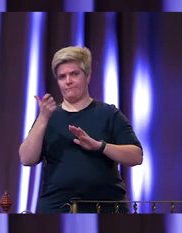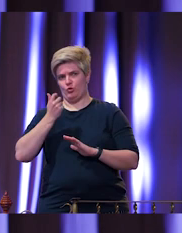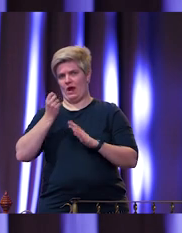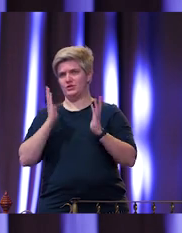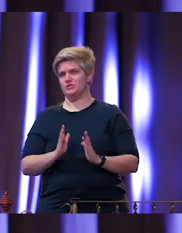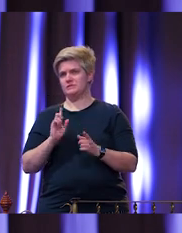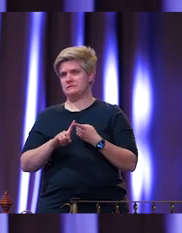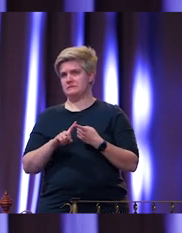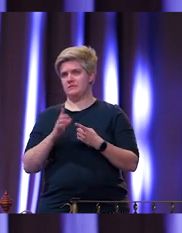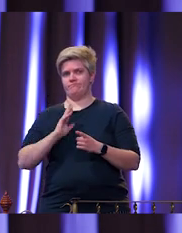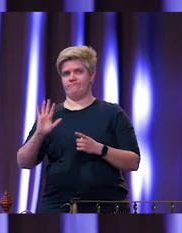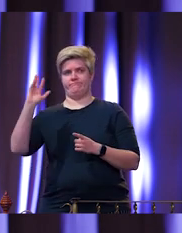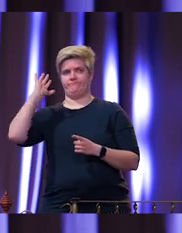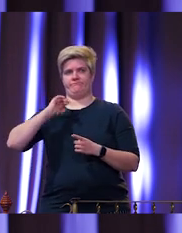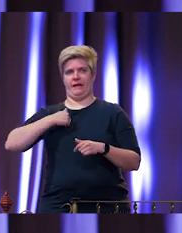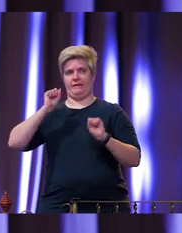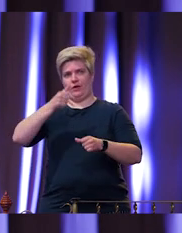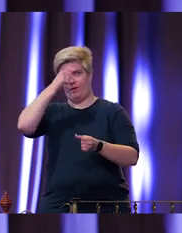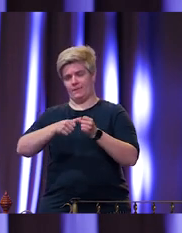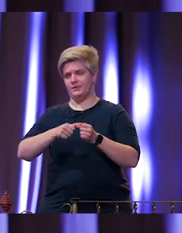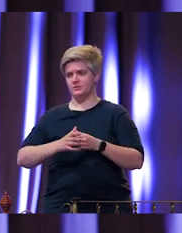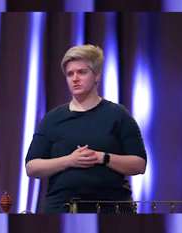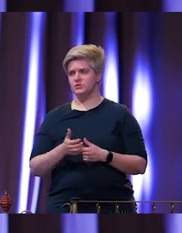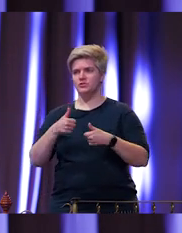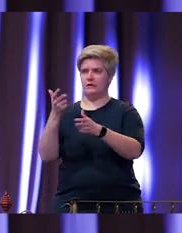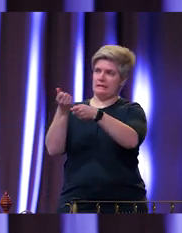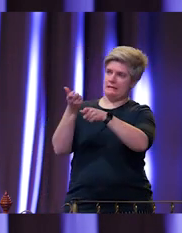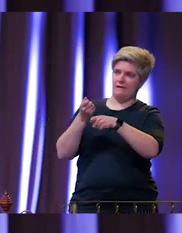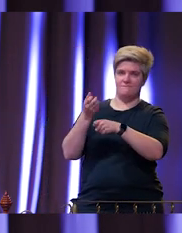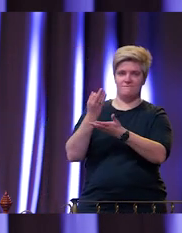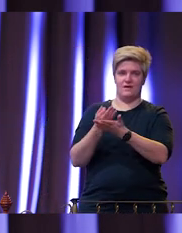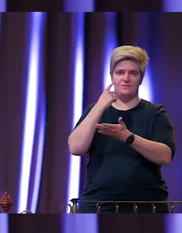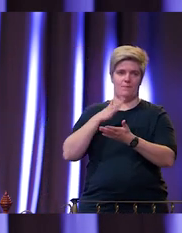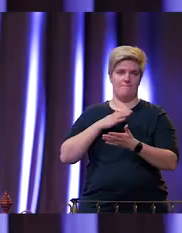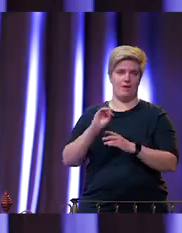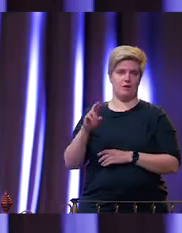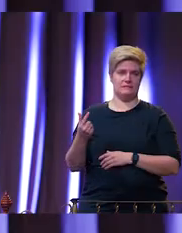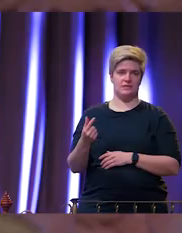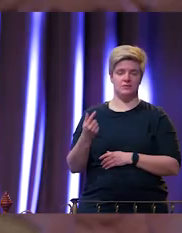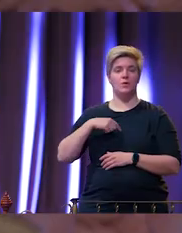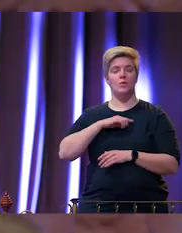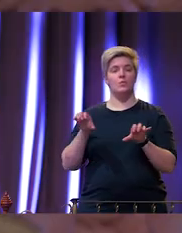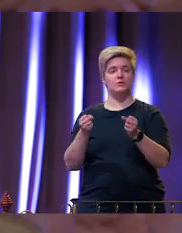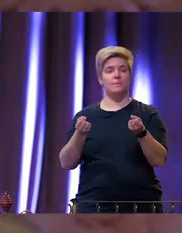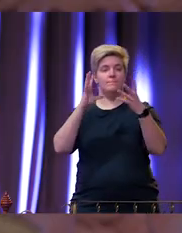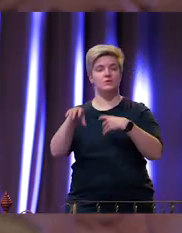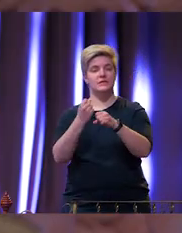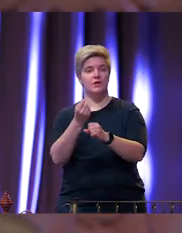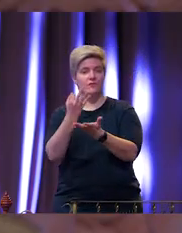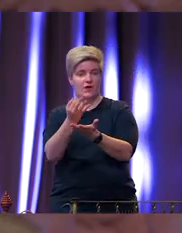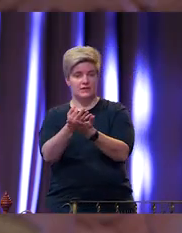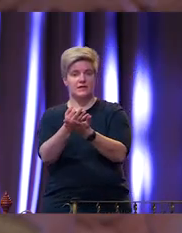writing grants, trying to solicit funds for my organization. We do multi-year funding. It is in the